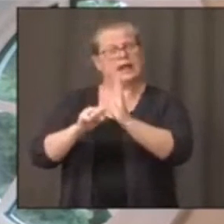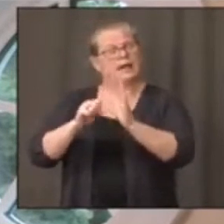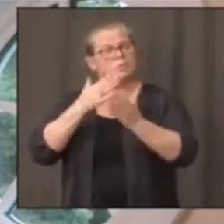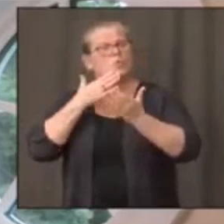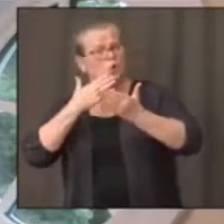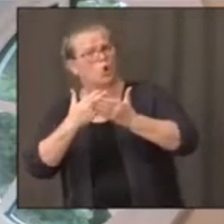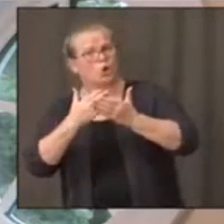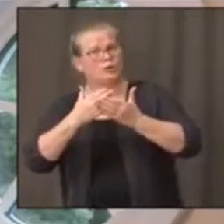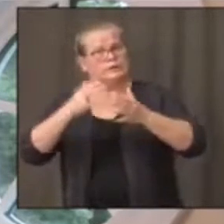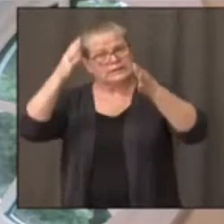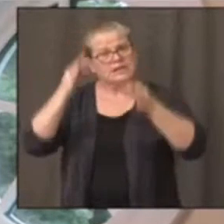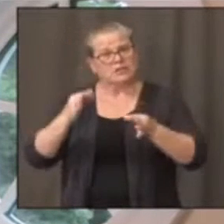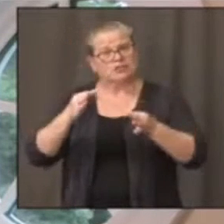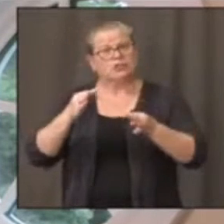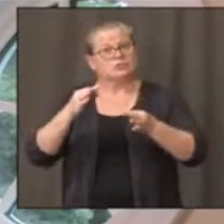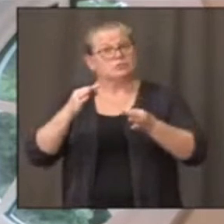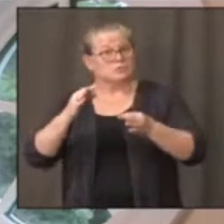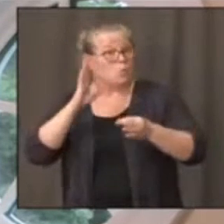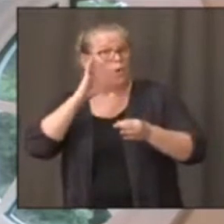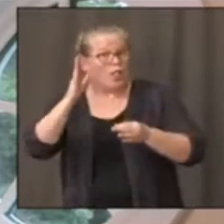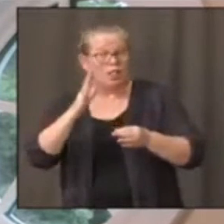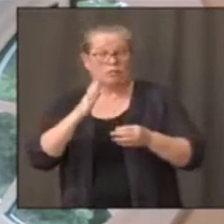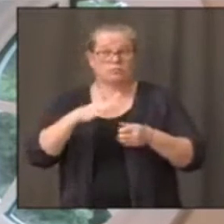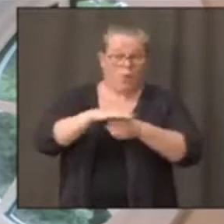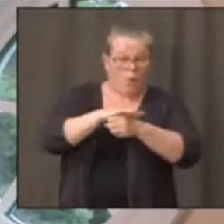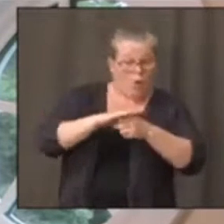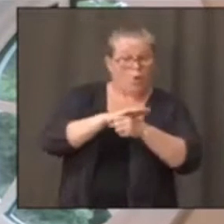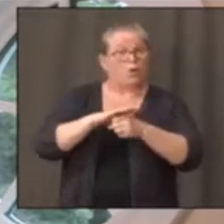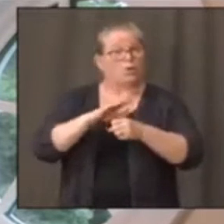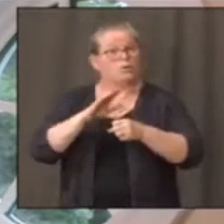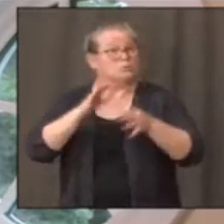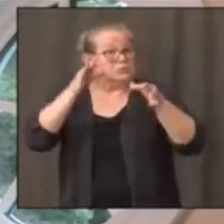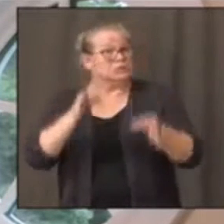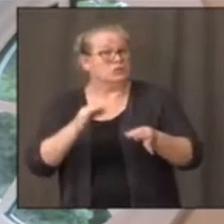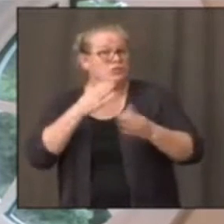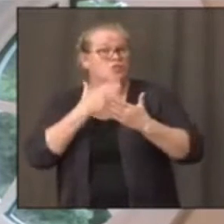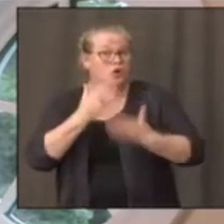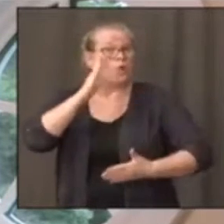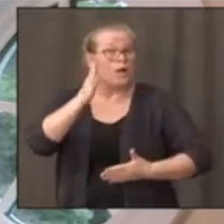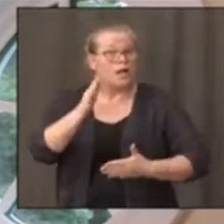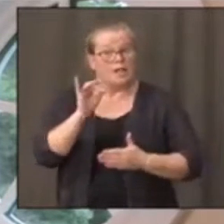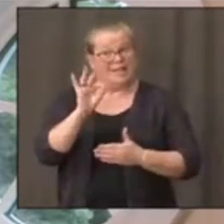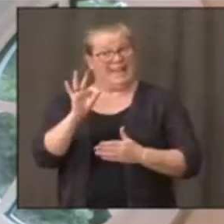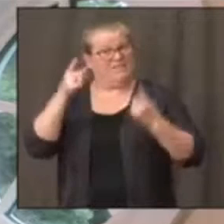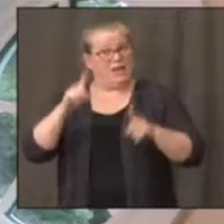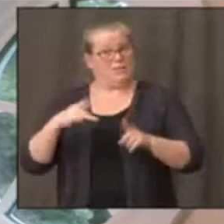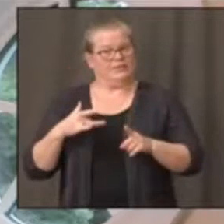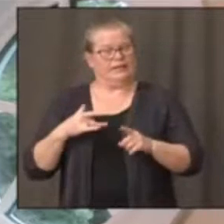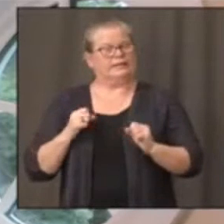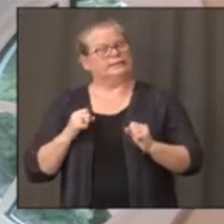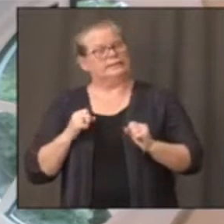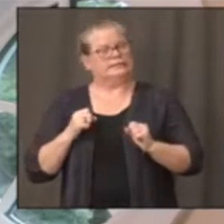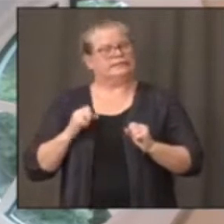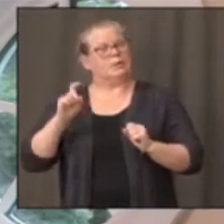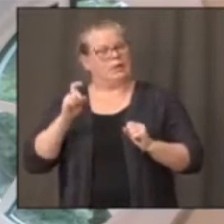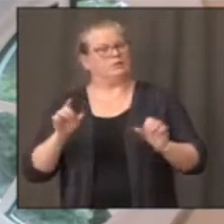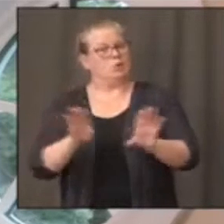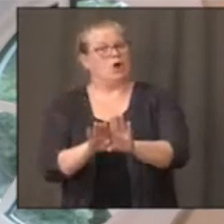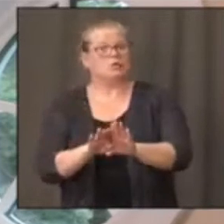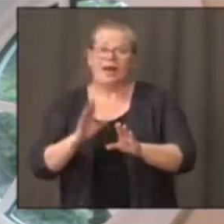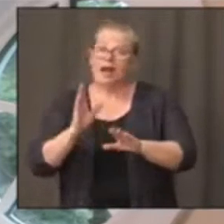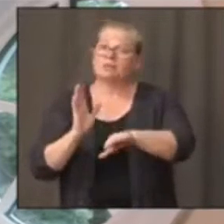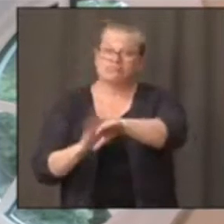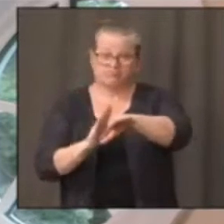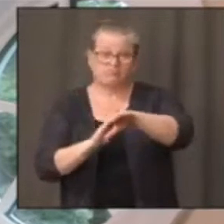school district's going to make good decisions about if the point in time comes that we have to close the schools. And that point may come. I mean, I